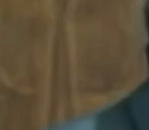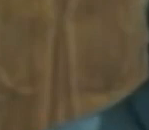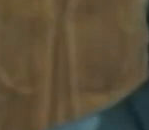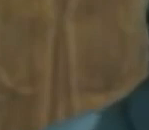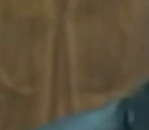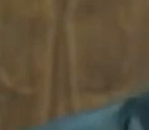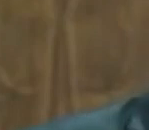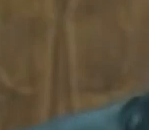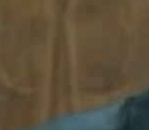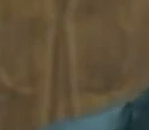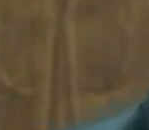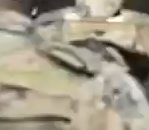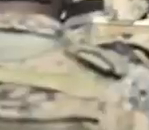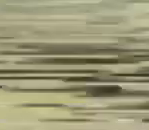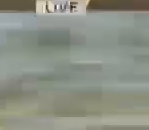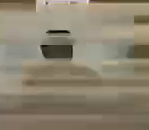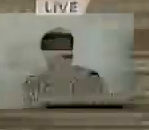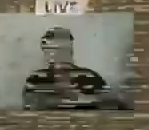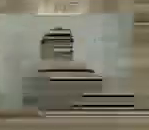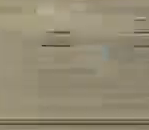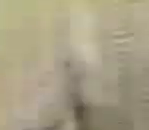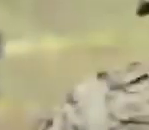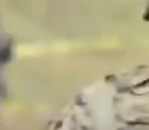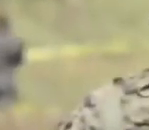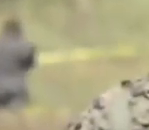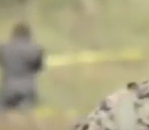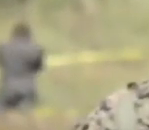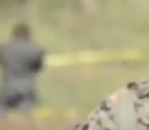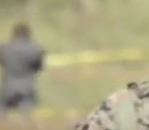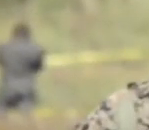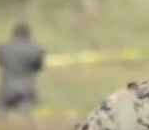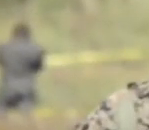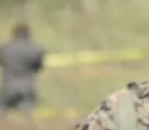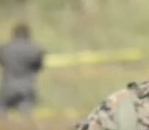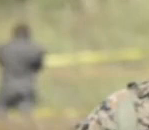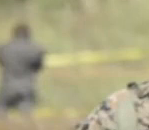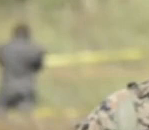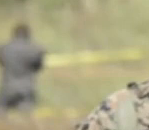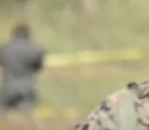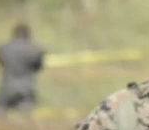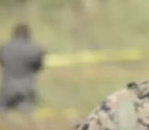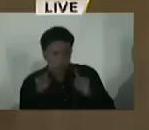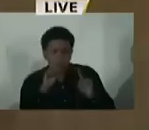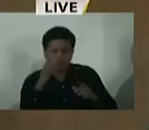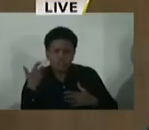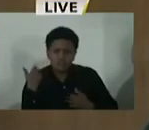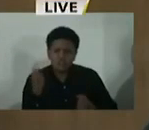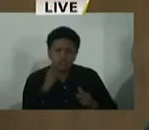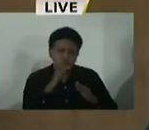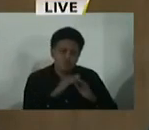has focused on building out the JDF, increasing the size of the JDF, while the strength of the